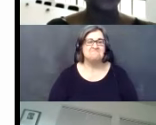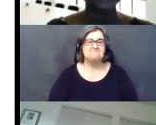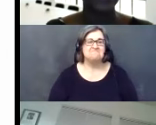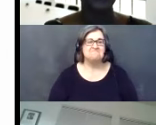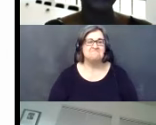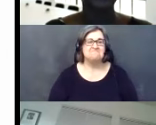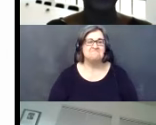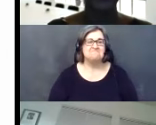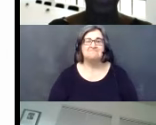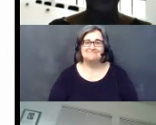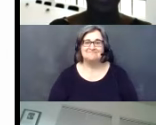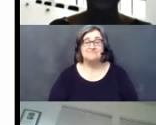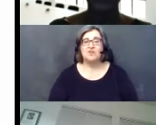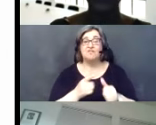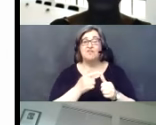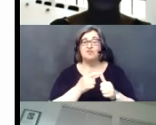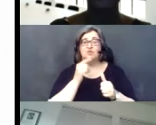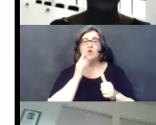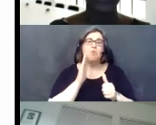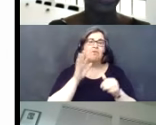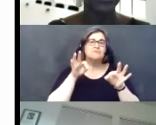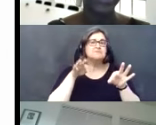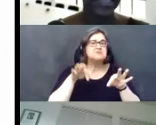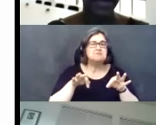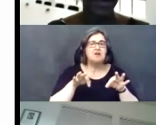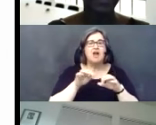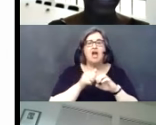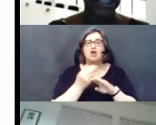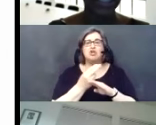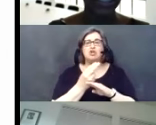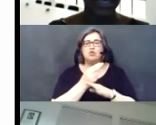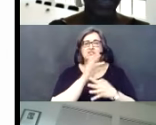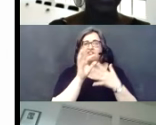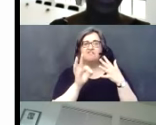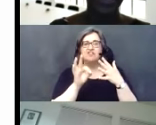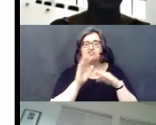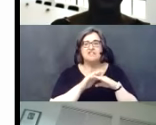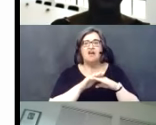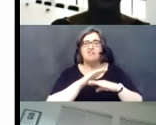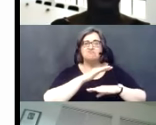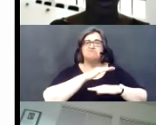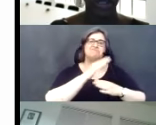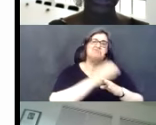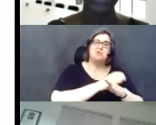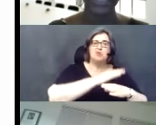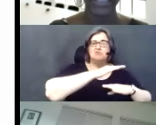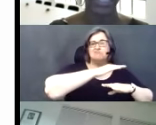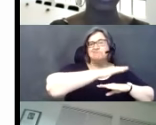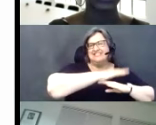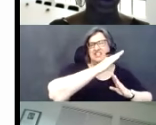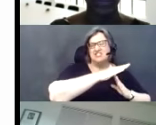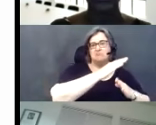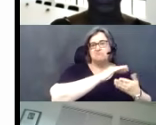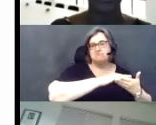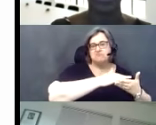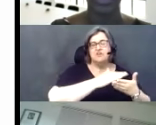So first, I'm going to break down how to use the features on the desktop application, and then I will move on to discuss how